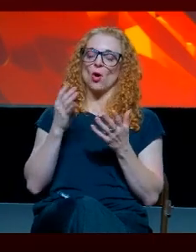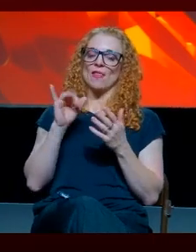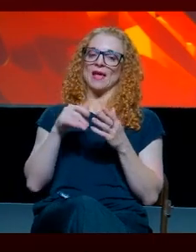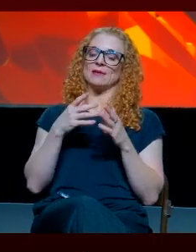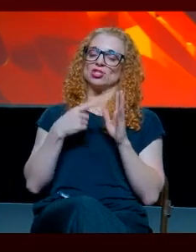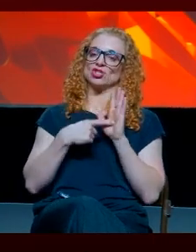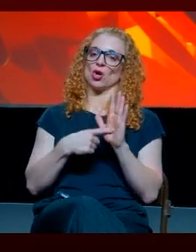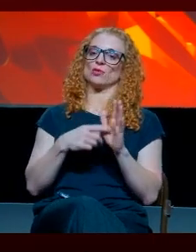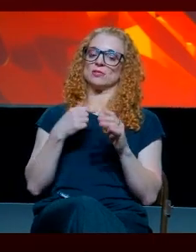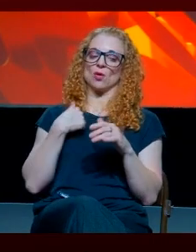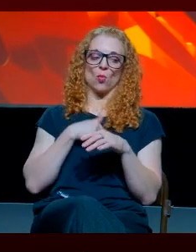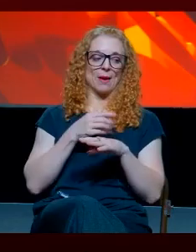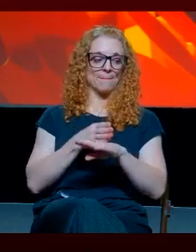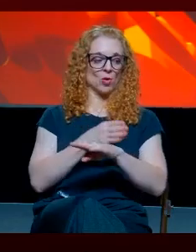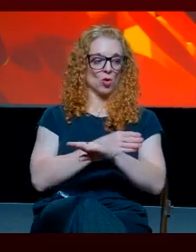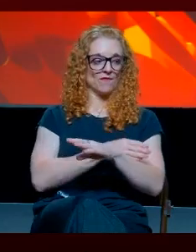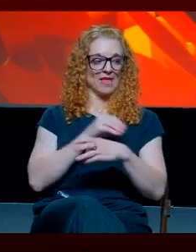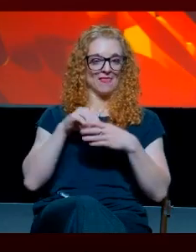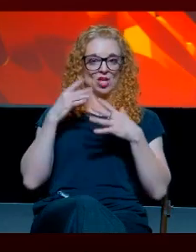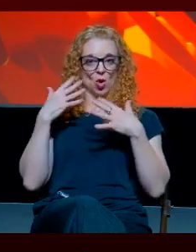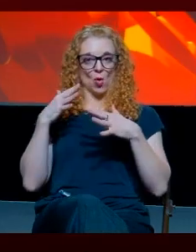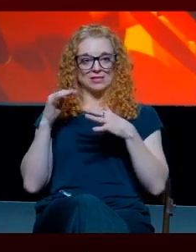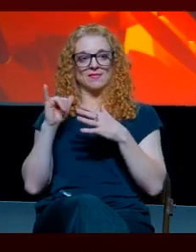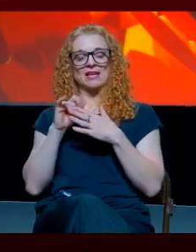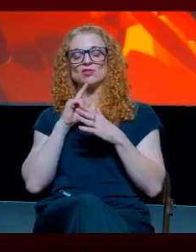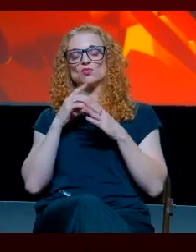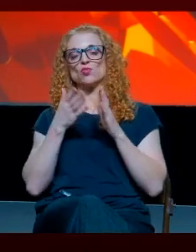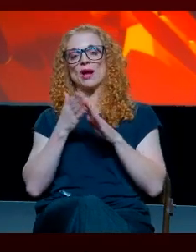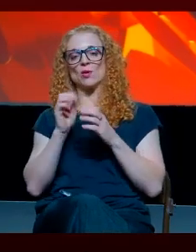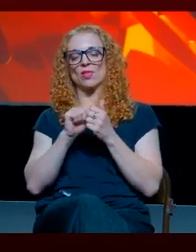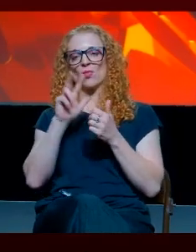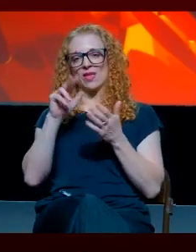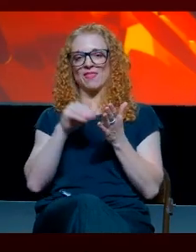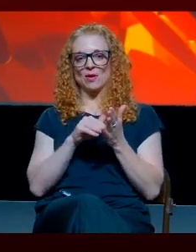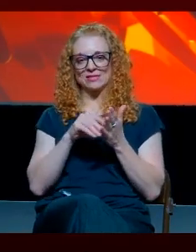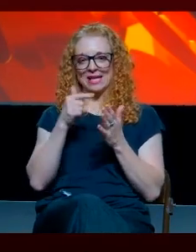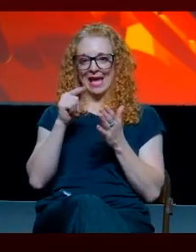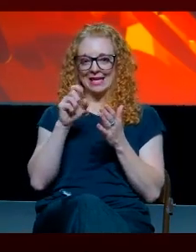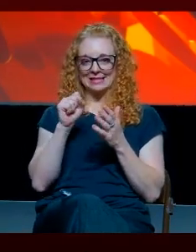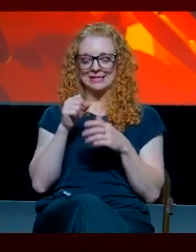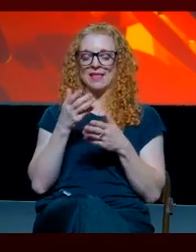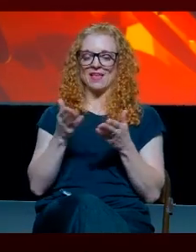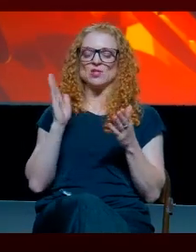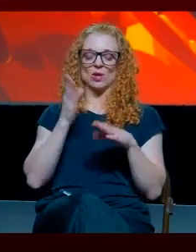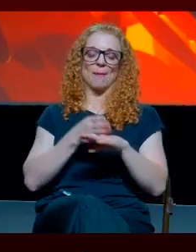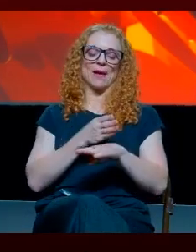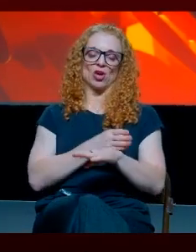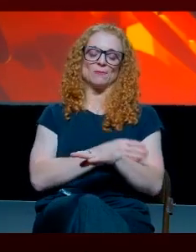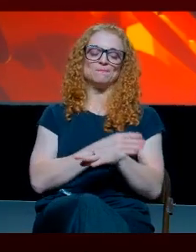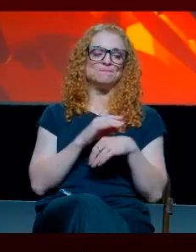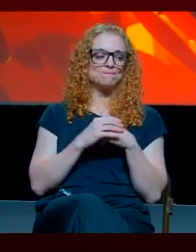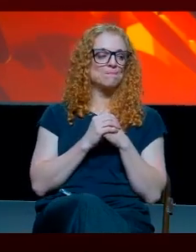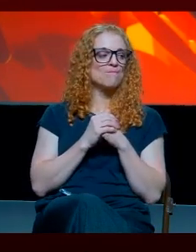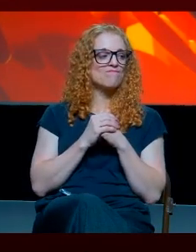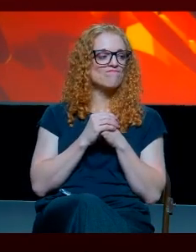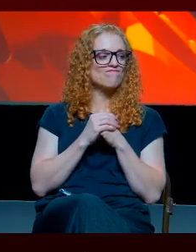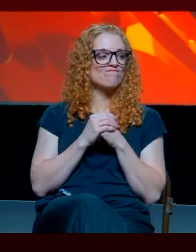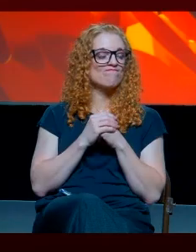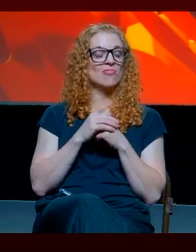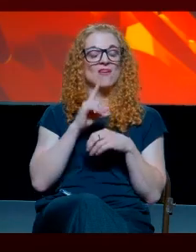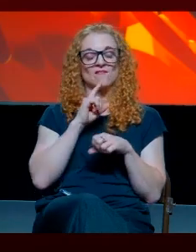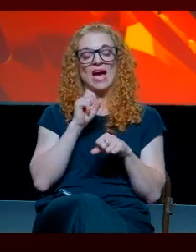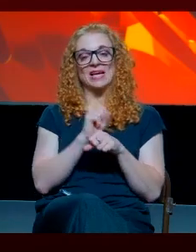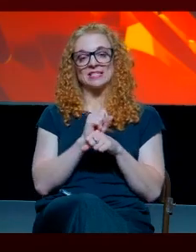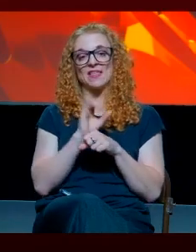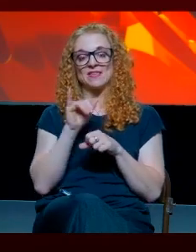points out as we make improvements in the noise, this was run with about 3,000 gates, things will get better. In fact,